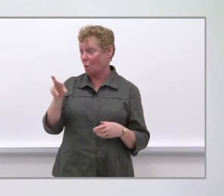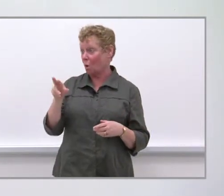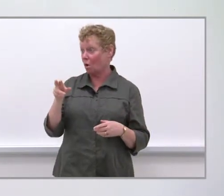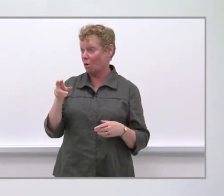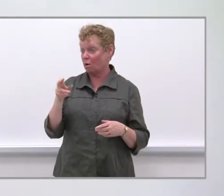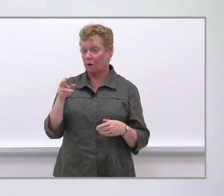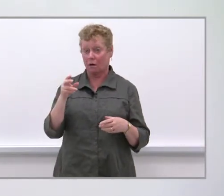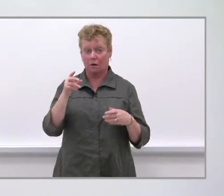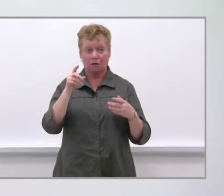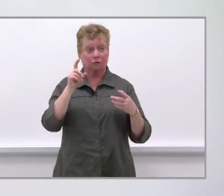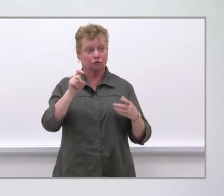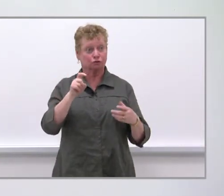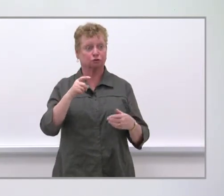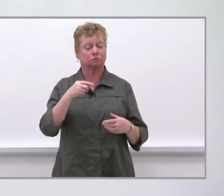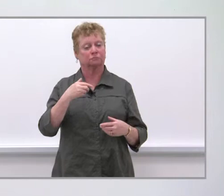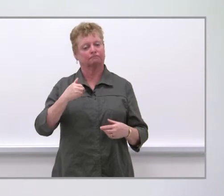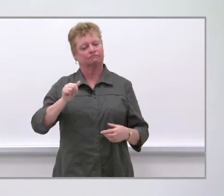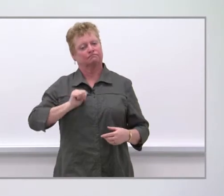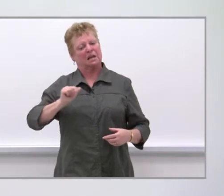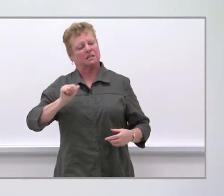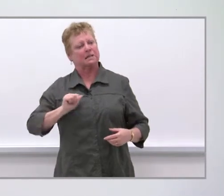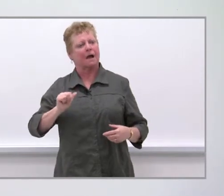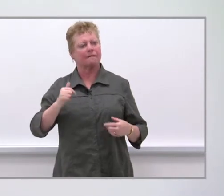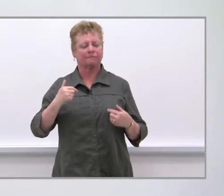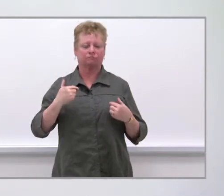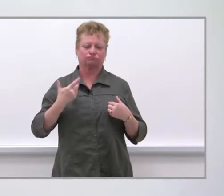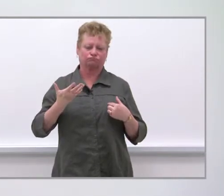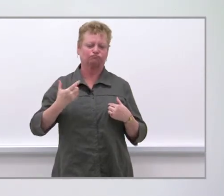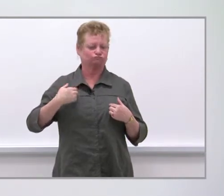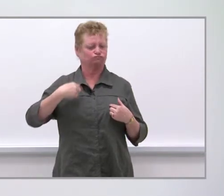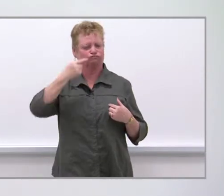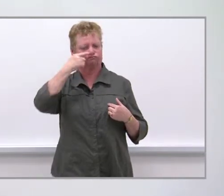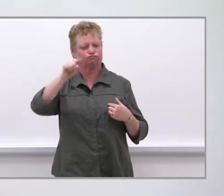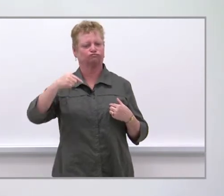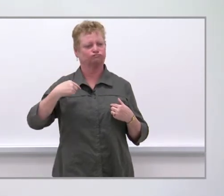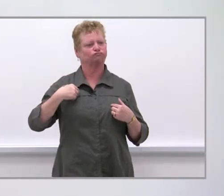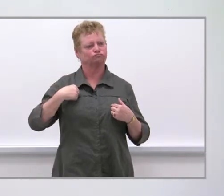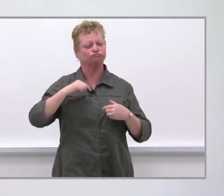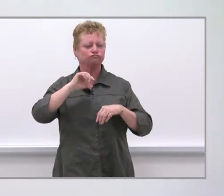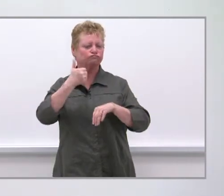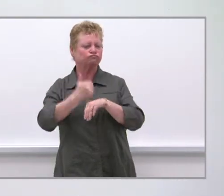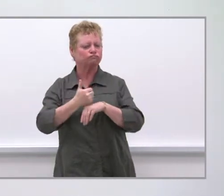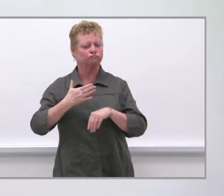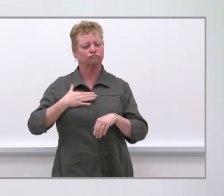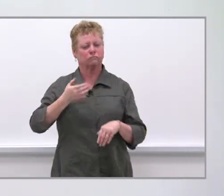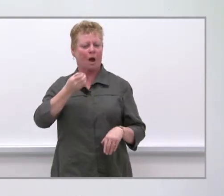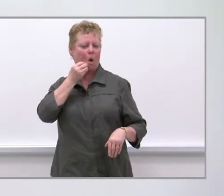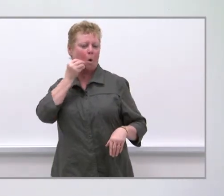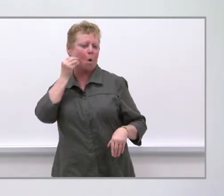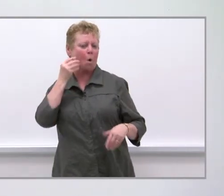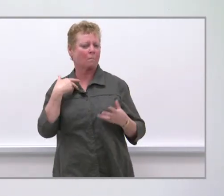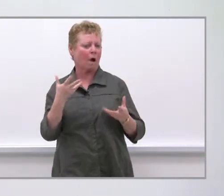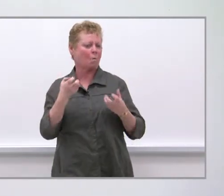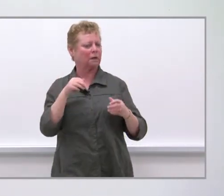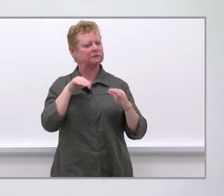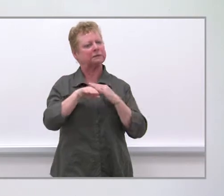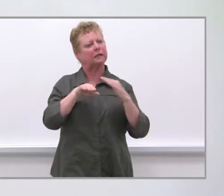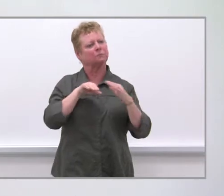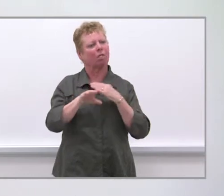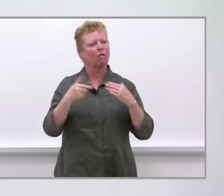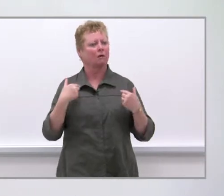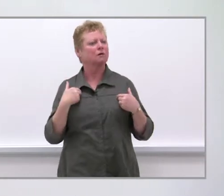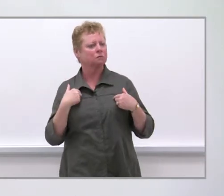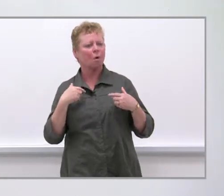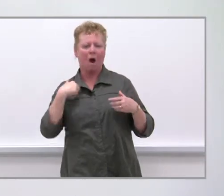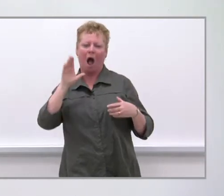earlier, voluntary standards for homes saying, if you want your home to be accessible,